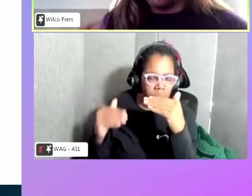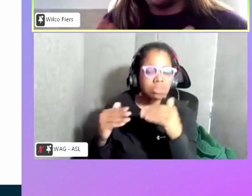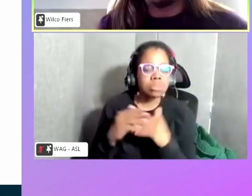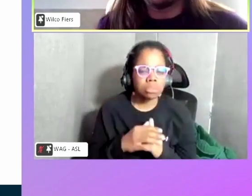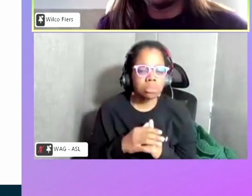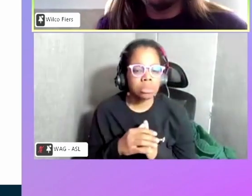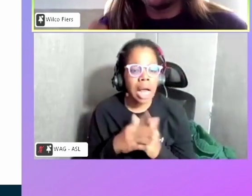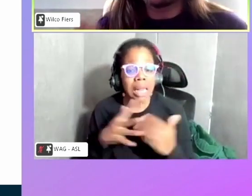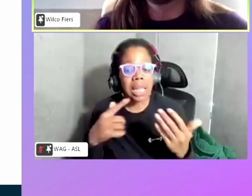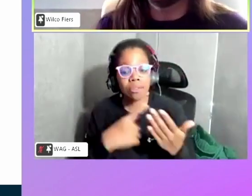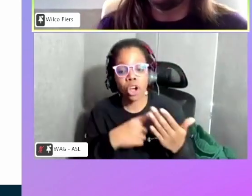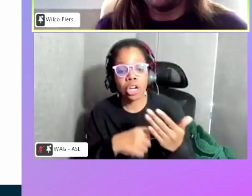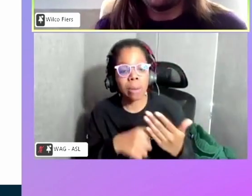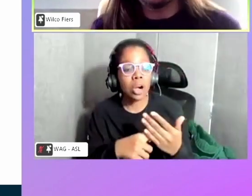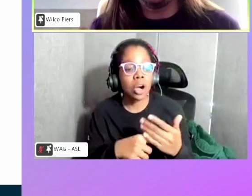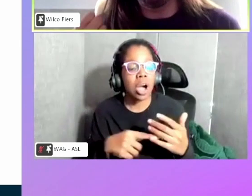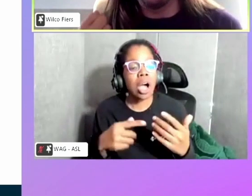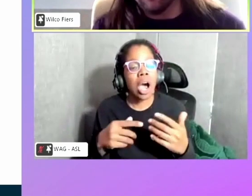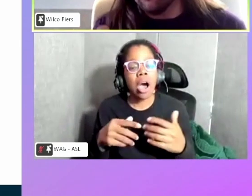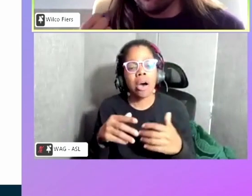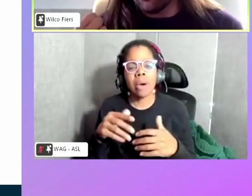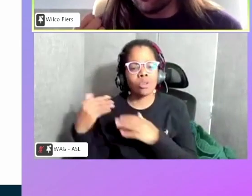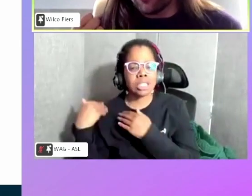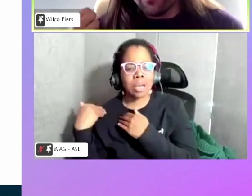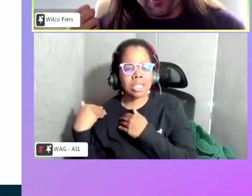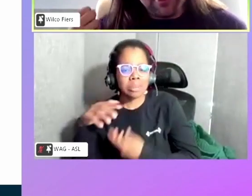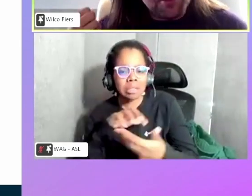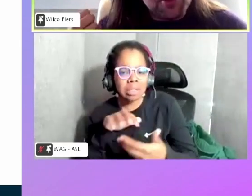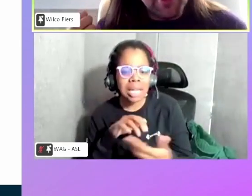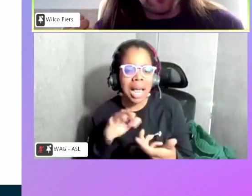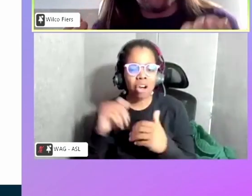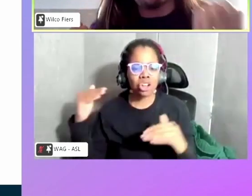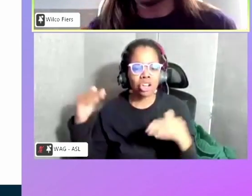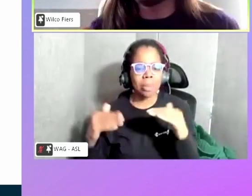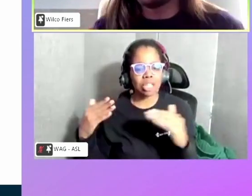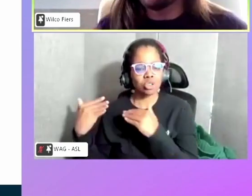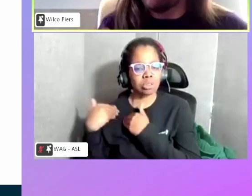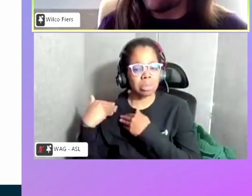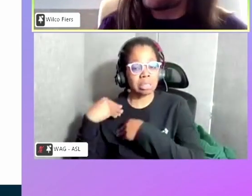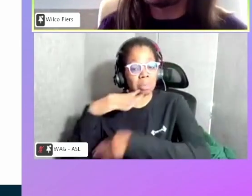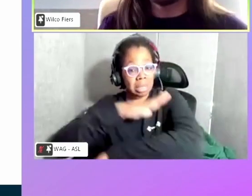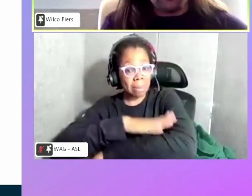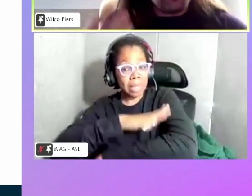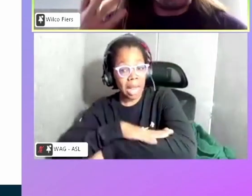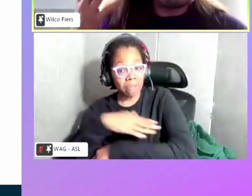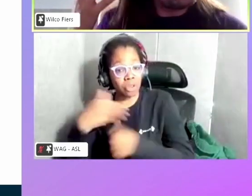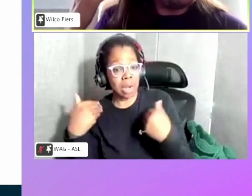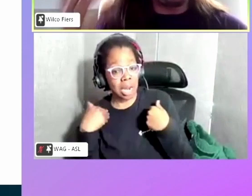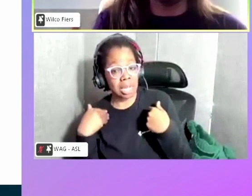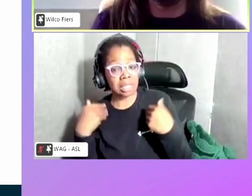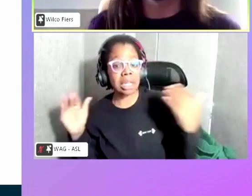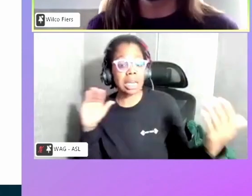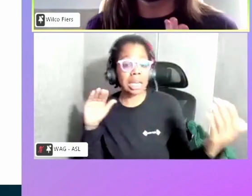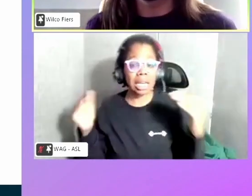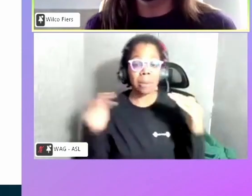There's been a lot of talk about mixed responsibilities. How do you balance the responsibility that a platform owner has versus